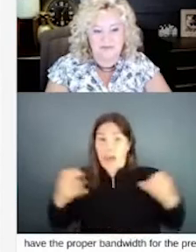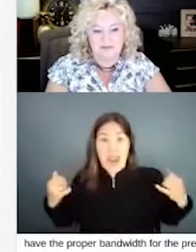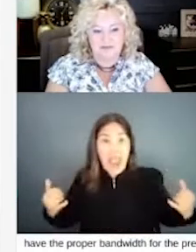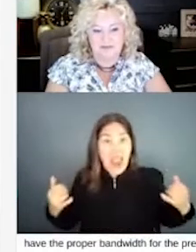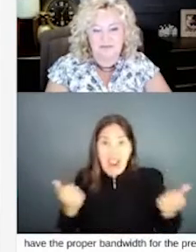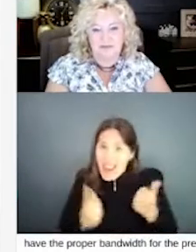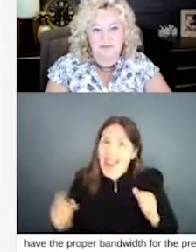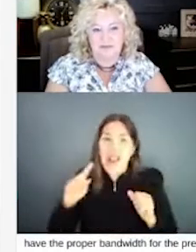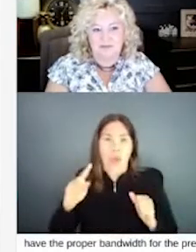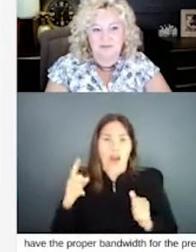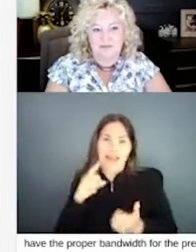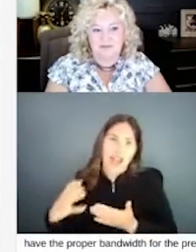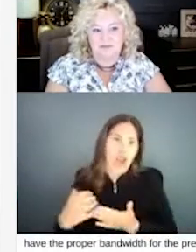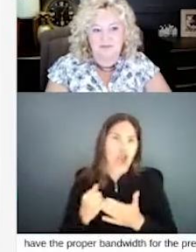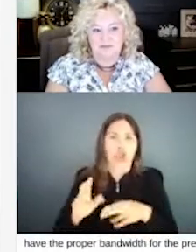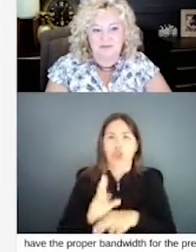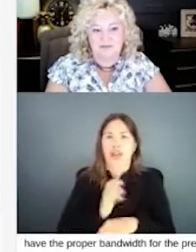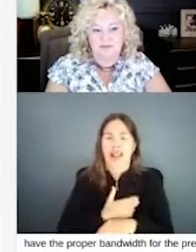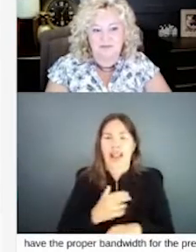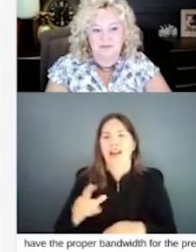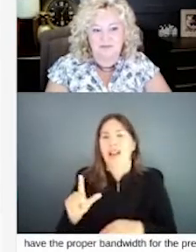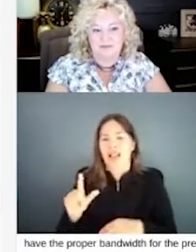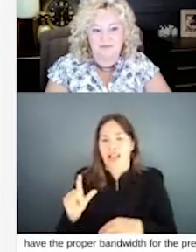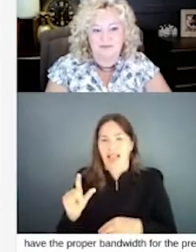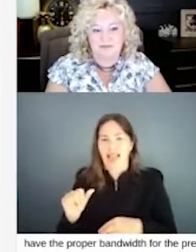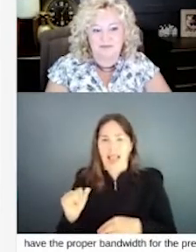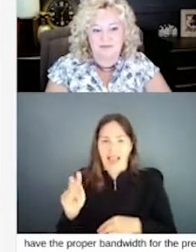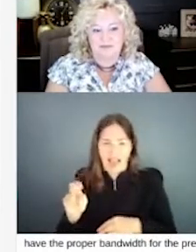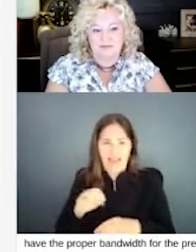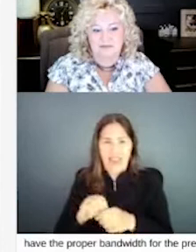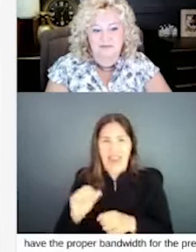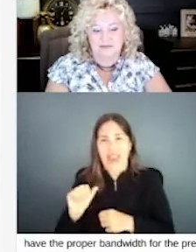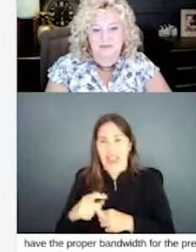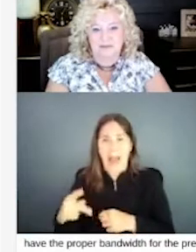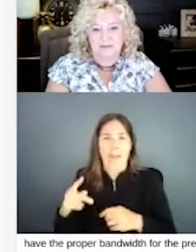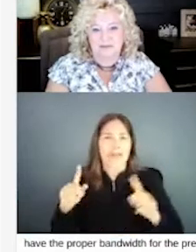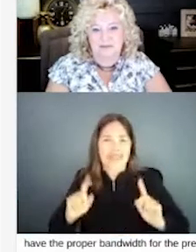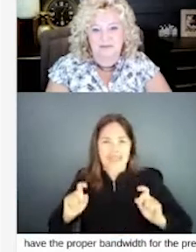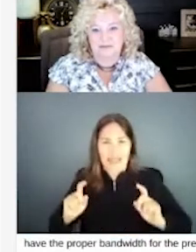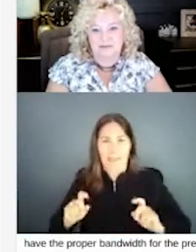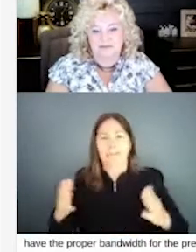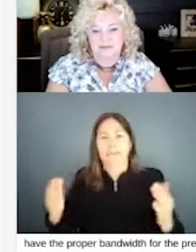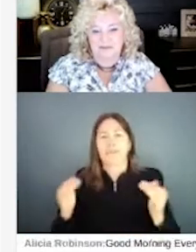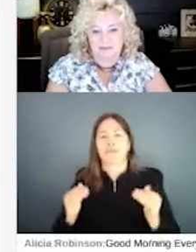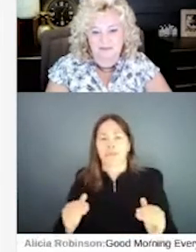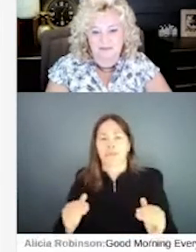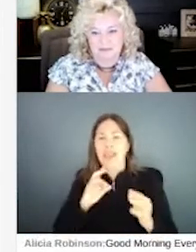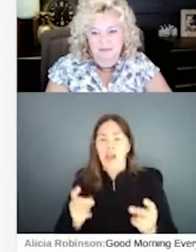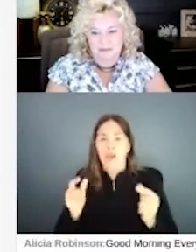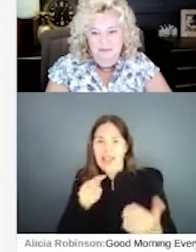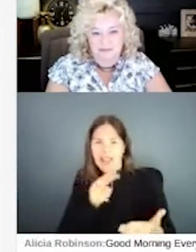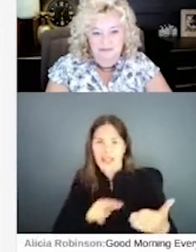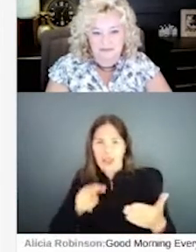can earn them using our live in the app exams right now. Next up, let me just give you a quick view of where we're at